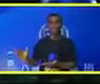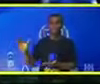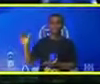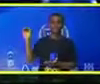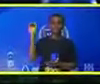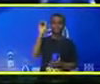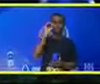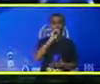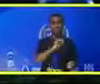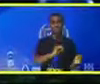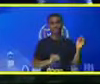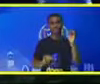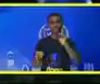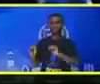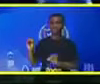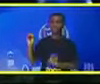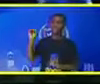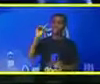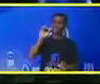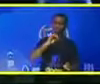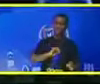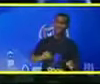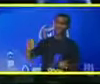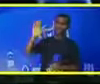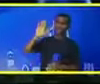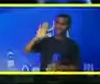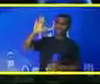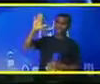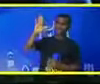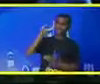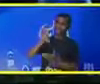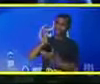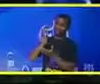your help has come. Oh,